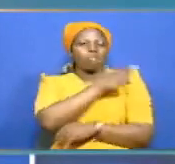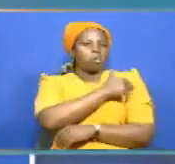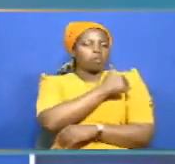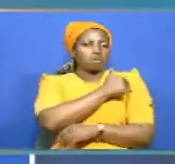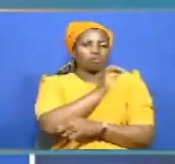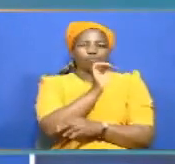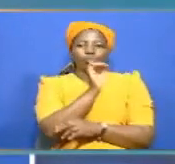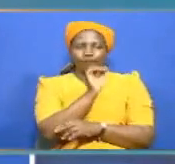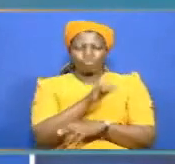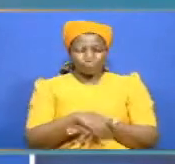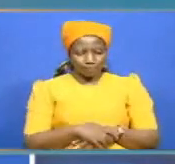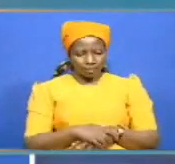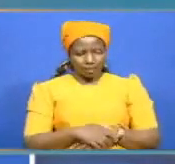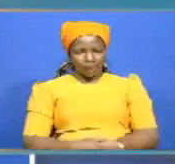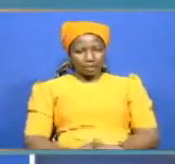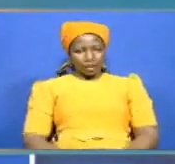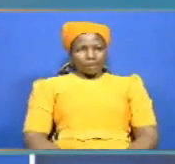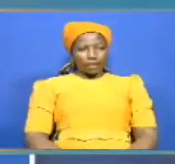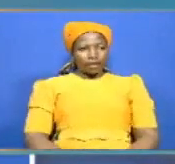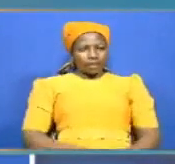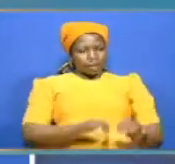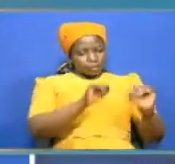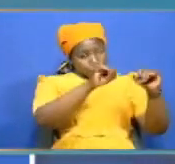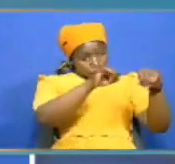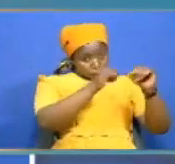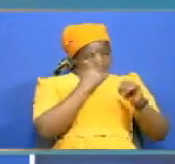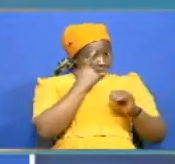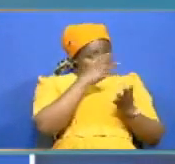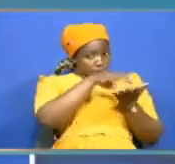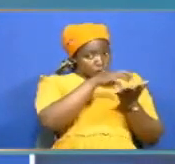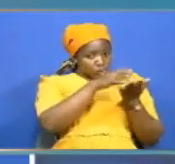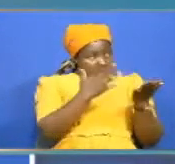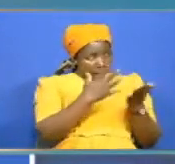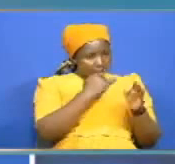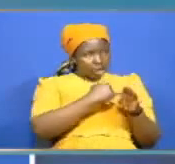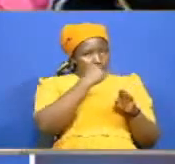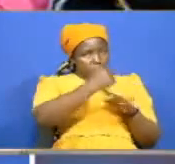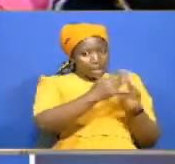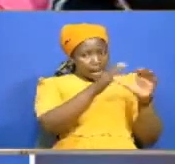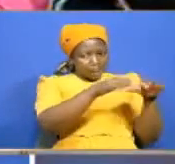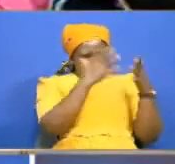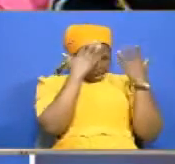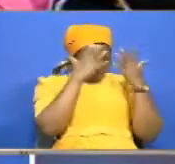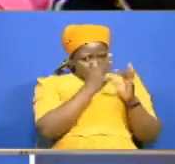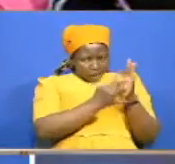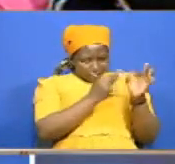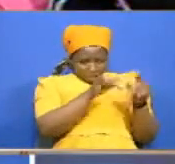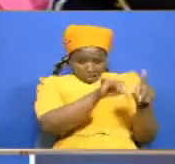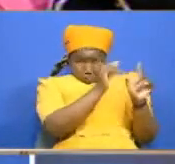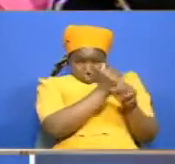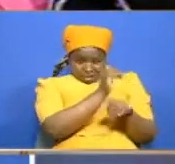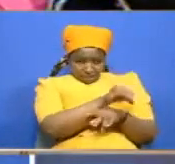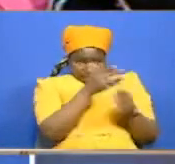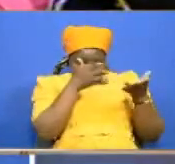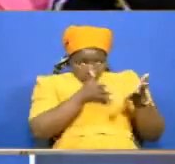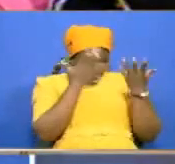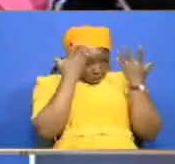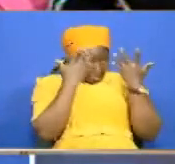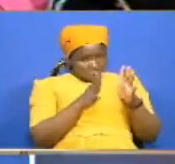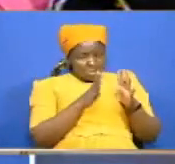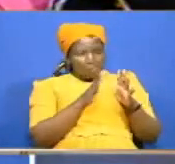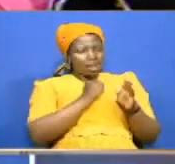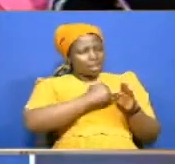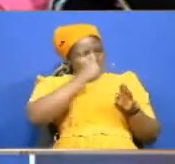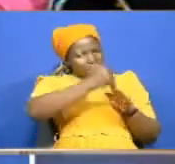situation where insurance companies, I don't know whether they are doing it right now, insurance companies coming up